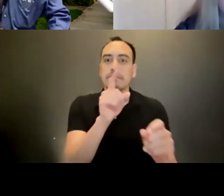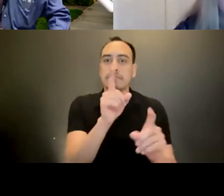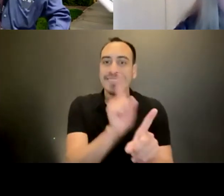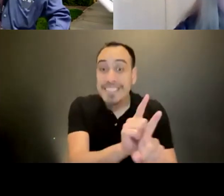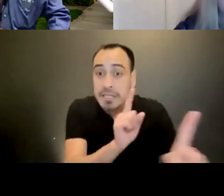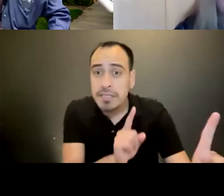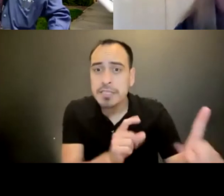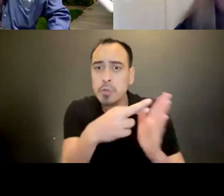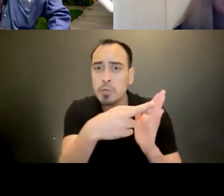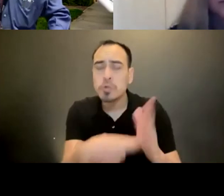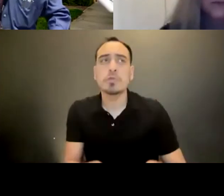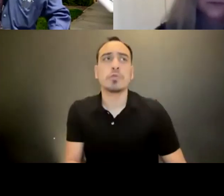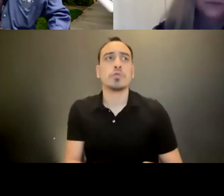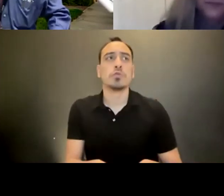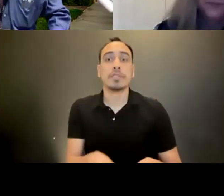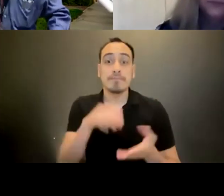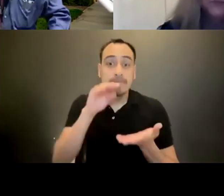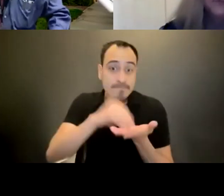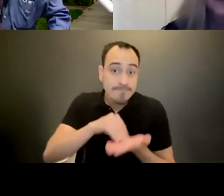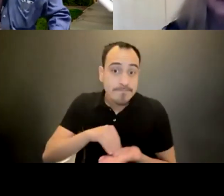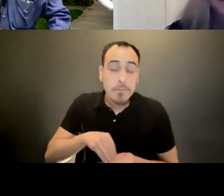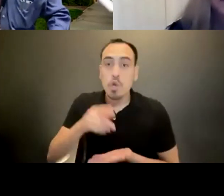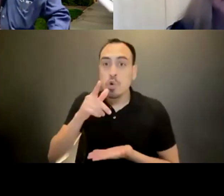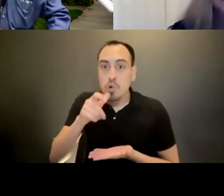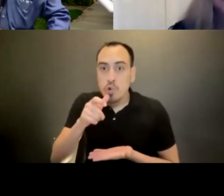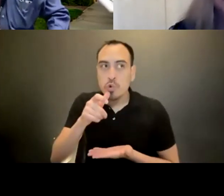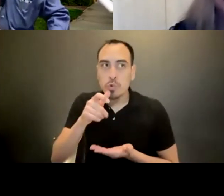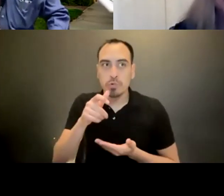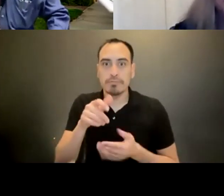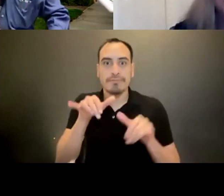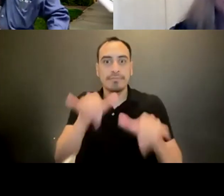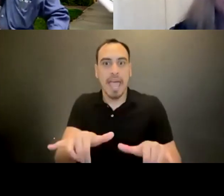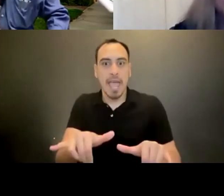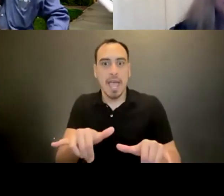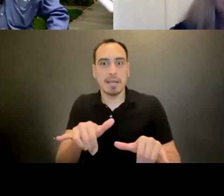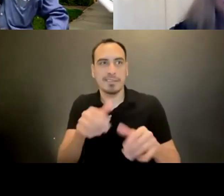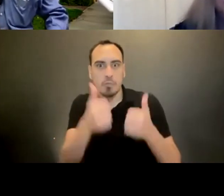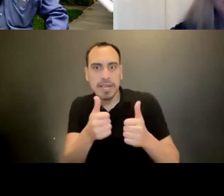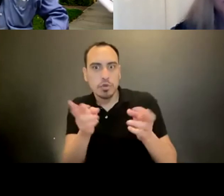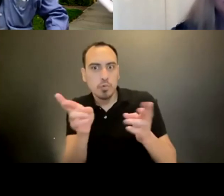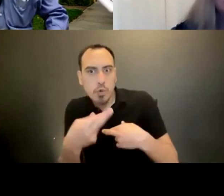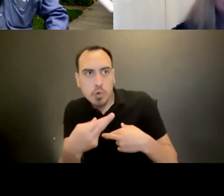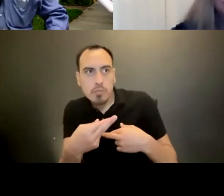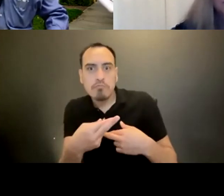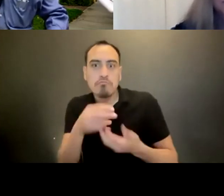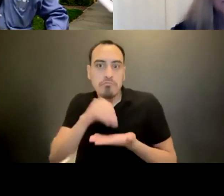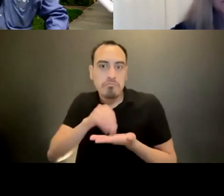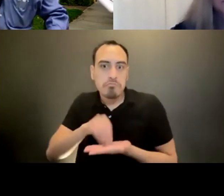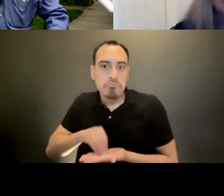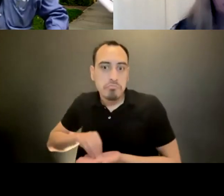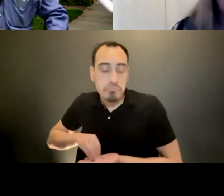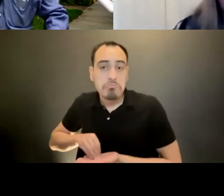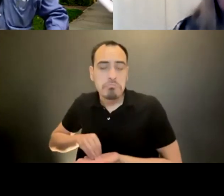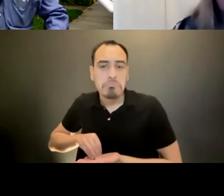keeping records of who's in what room, and also making sure that they